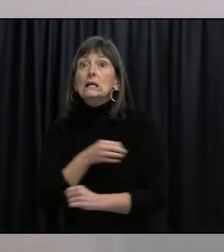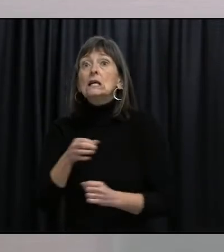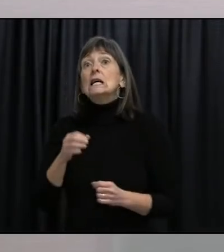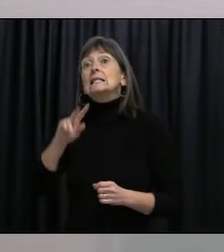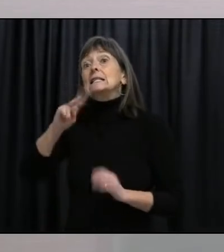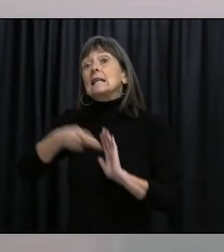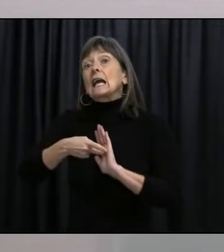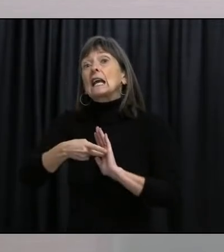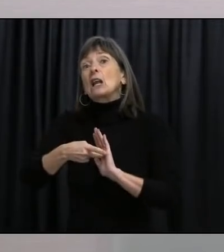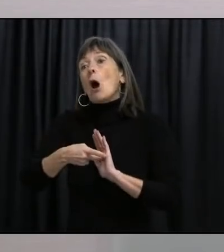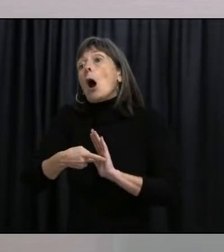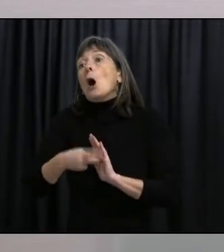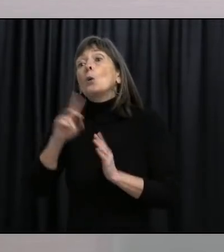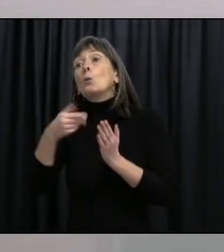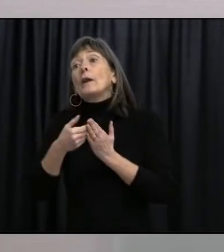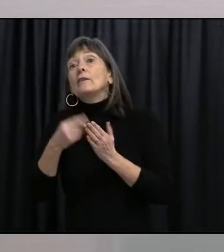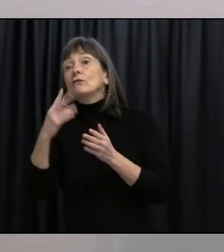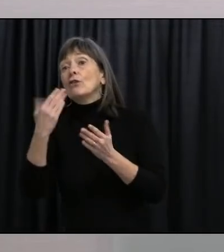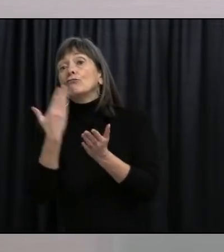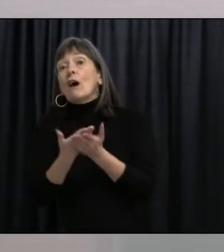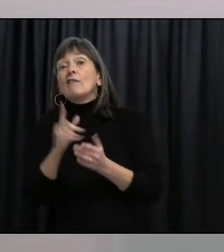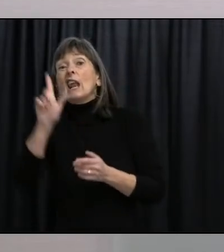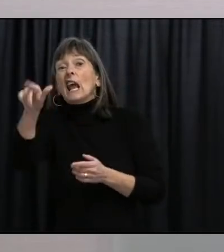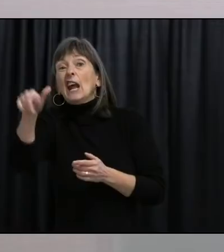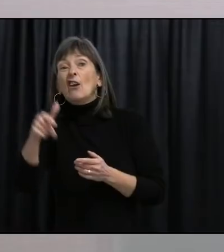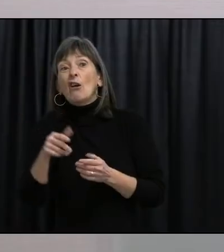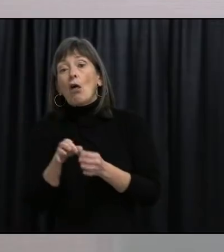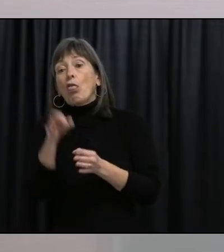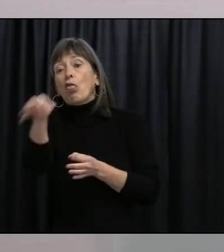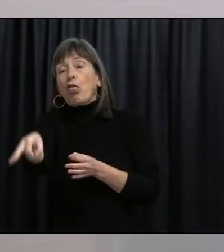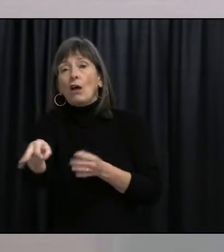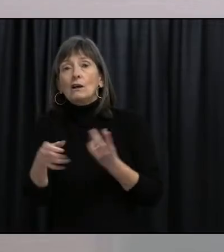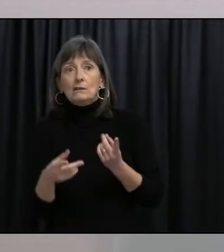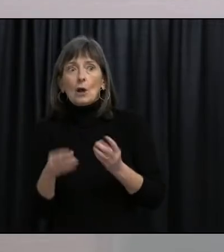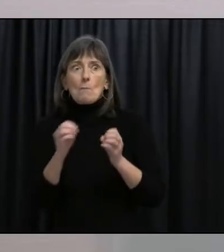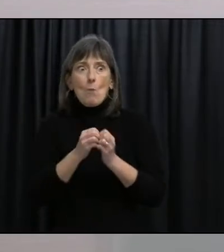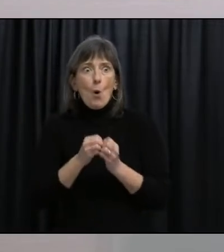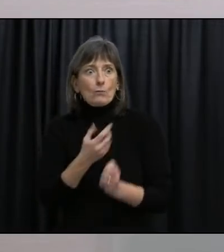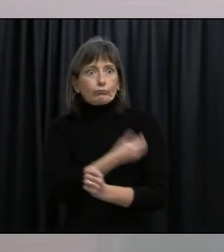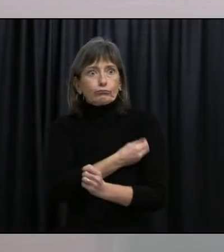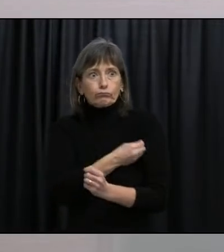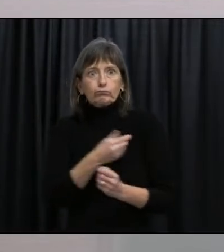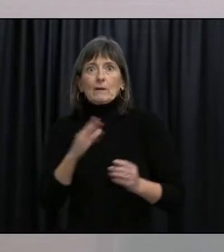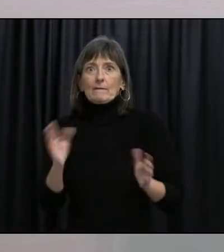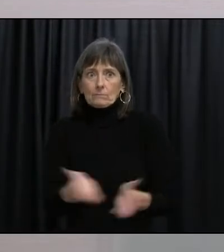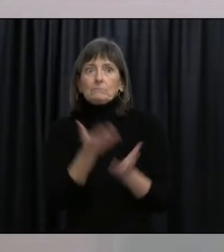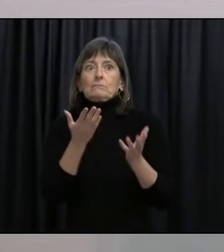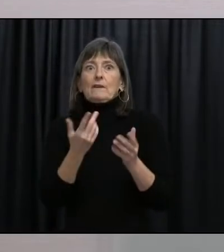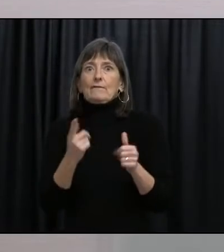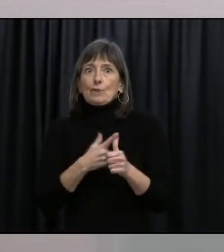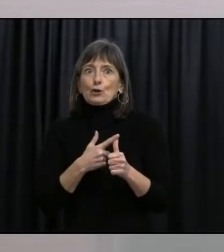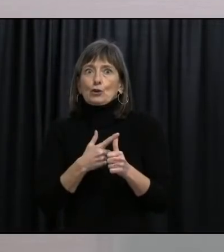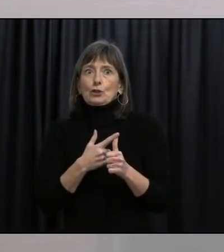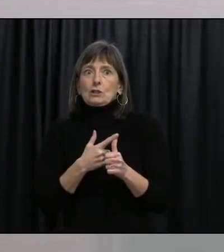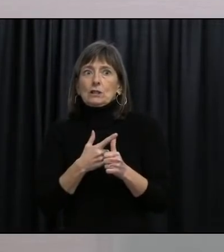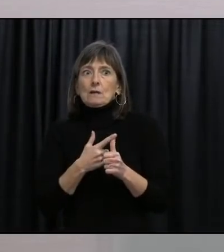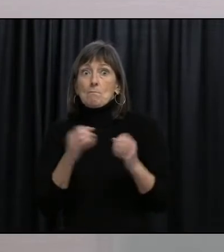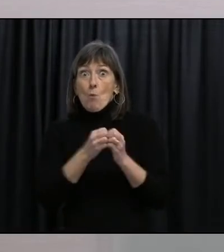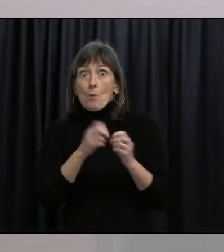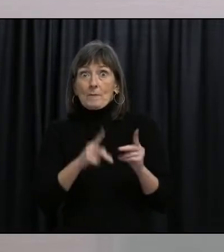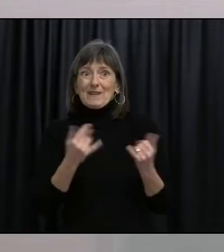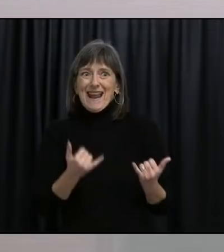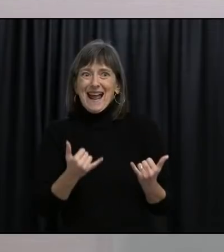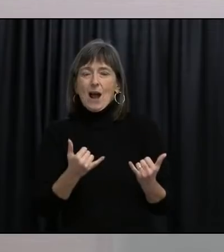in order to vaccinate more people and give more people at least good coverage, if not excellent long-term